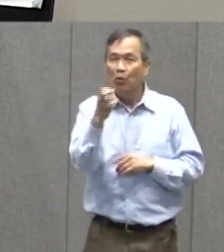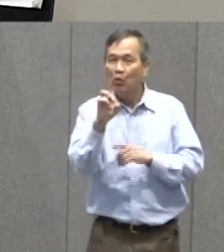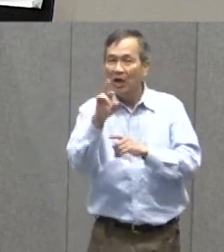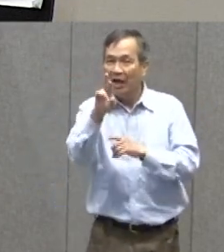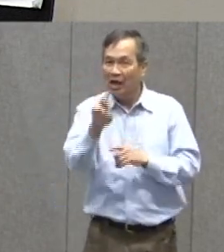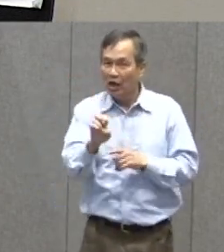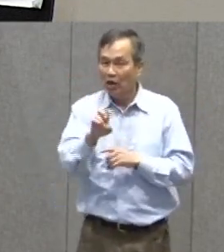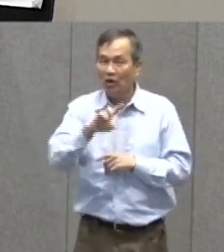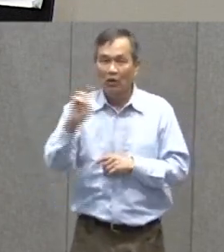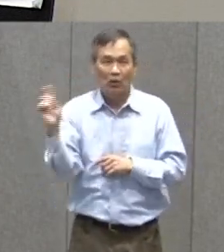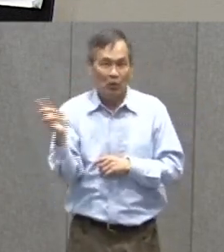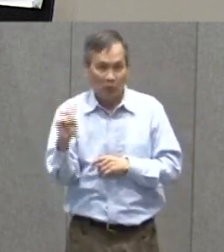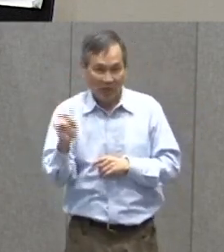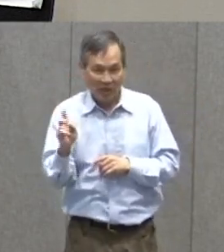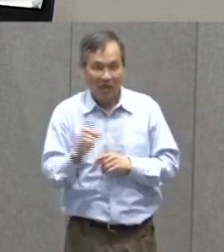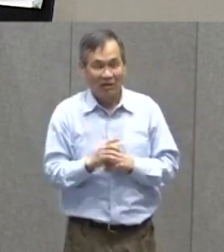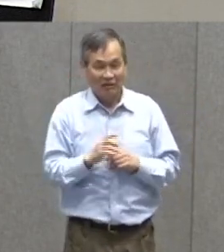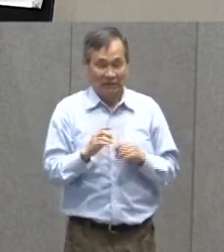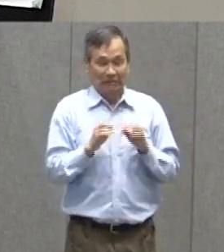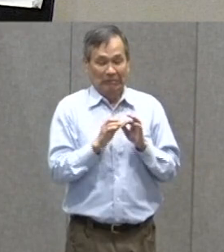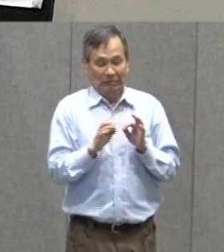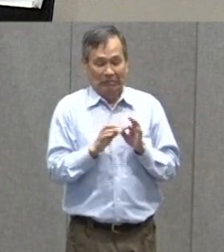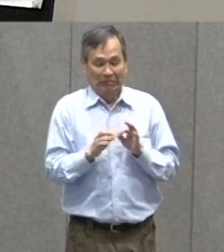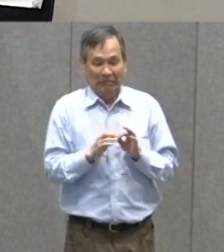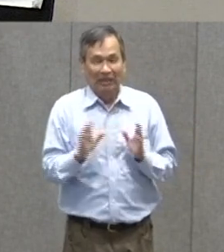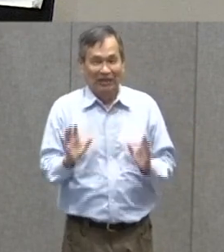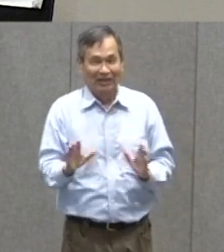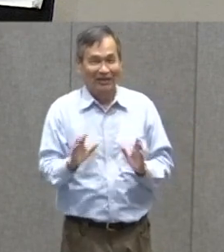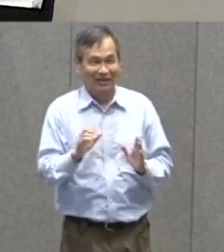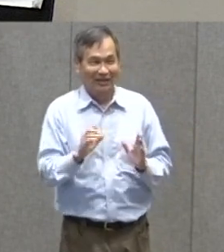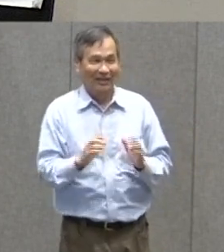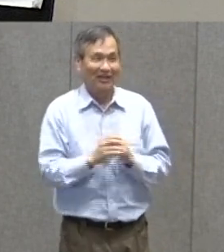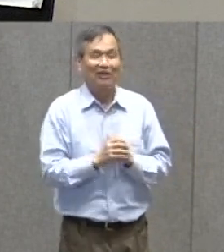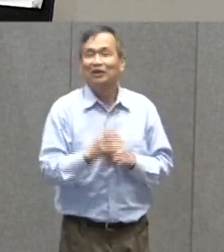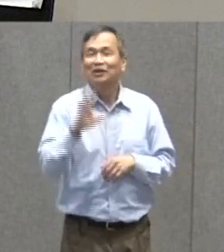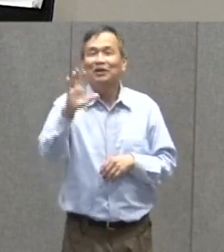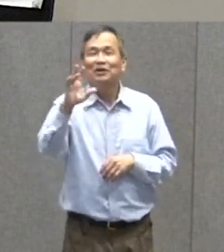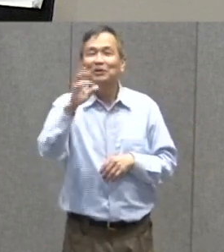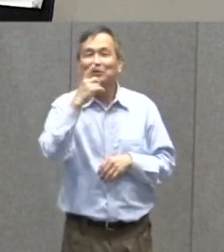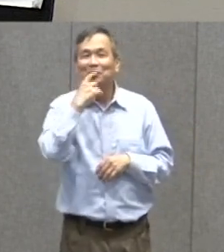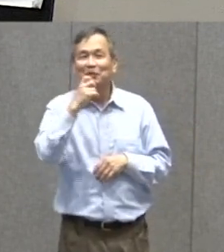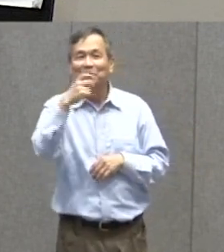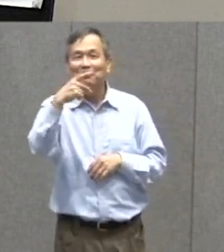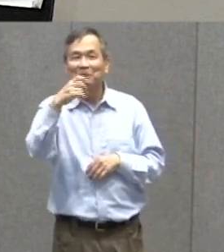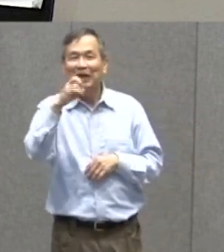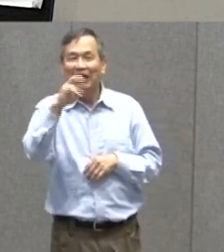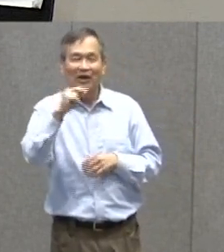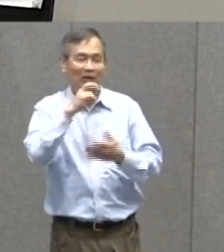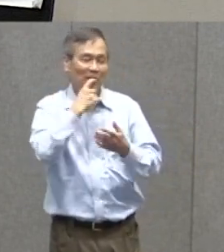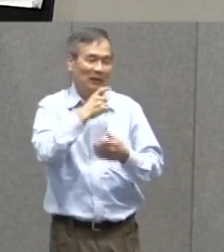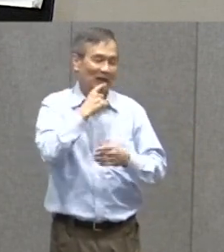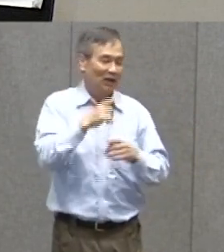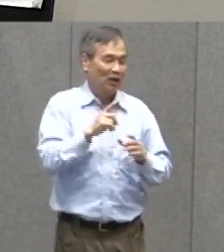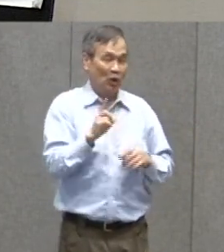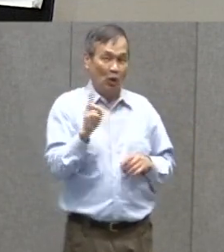my writing is getting smaller and smaller, isn't it? Where can she